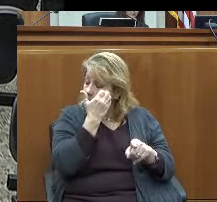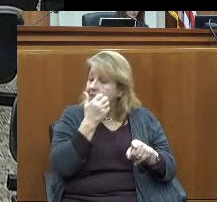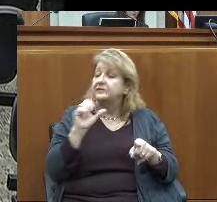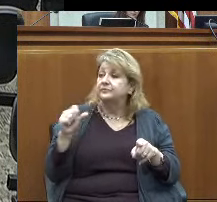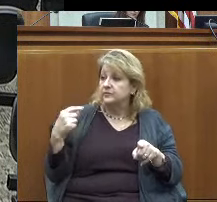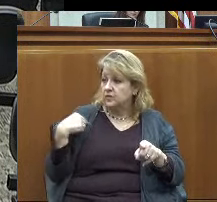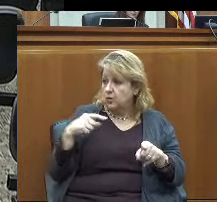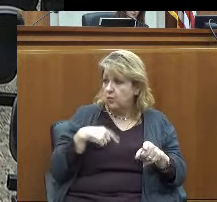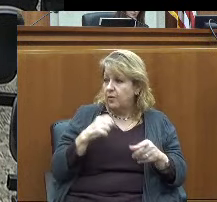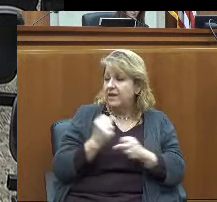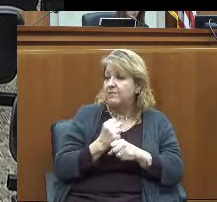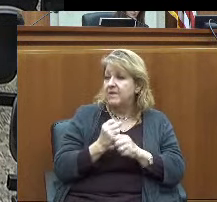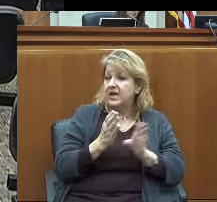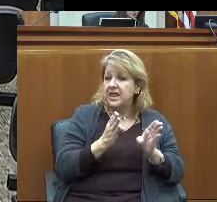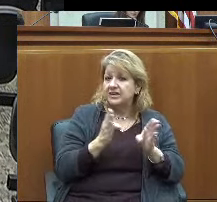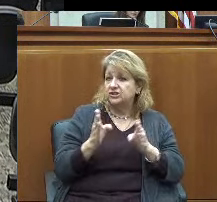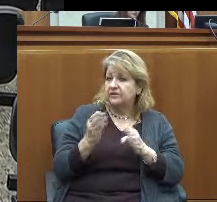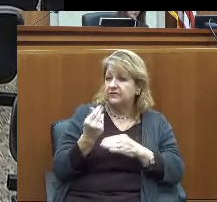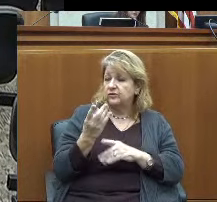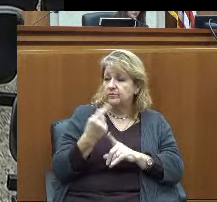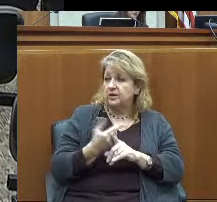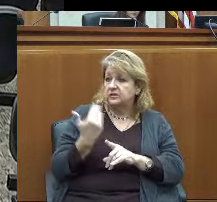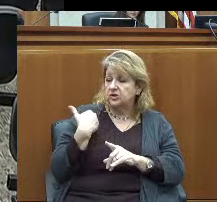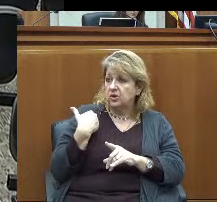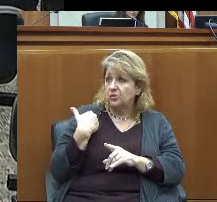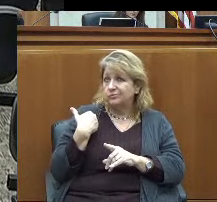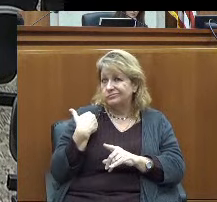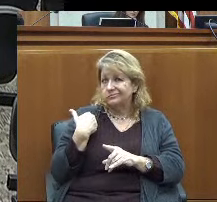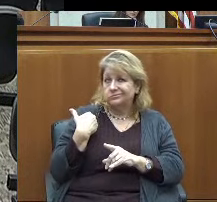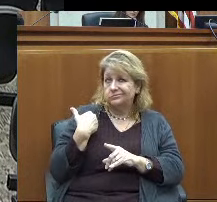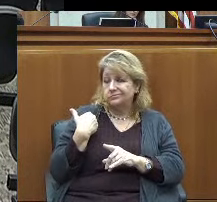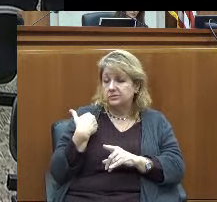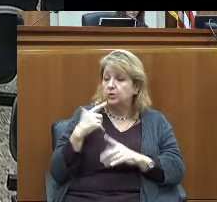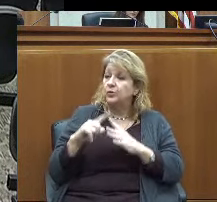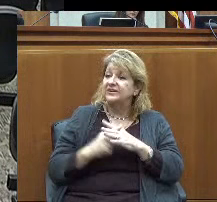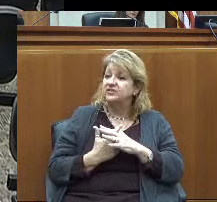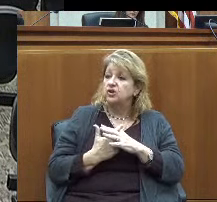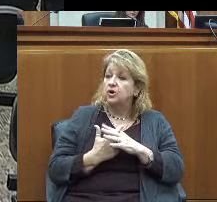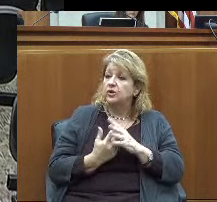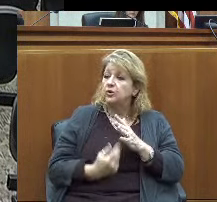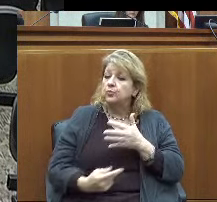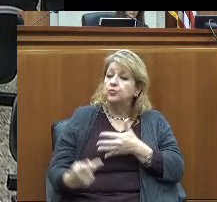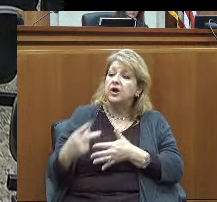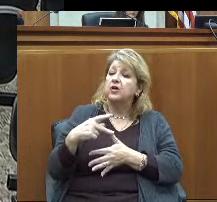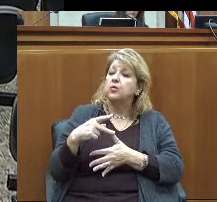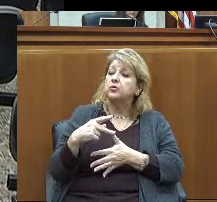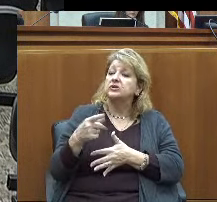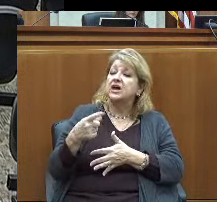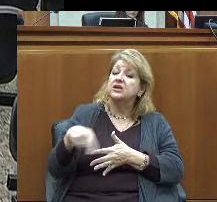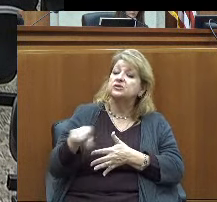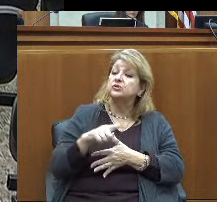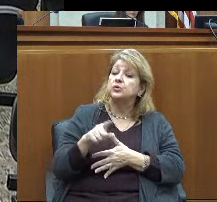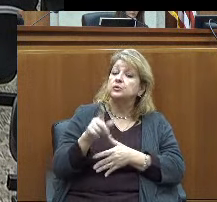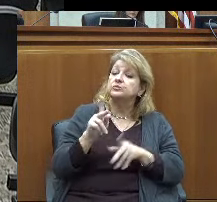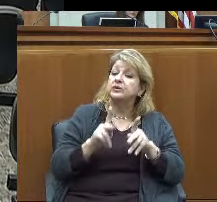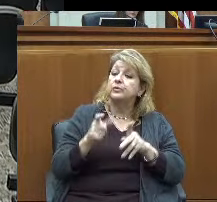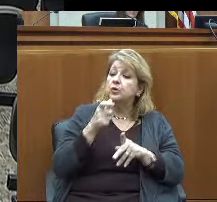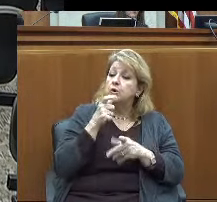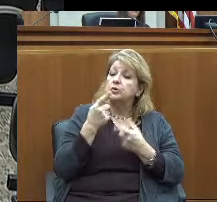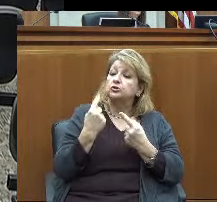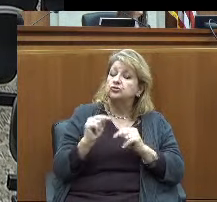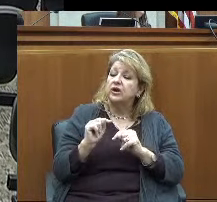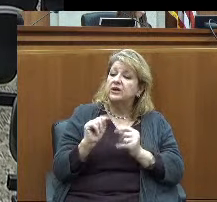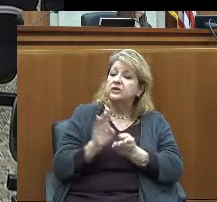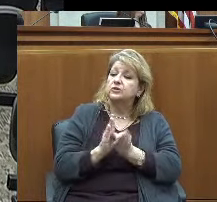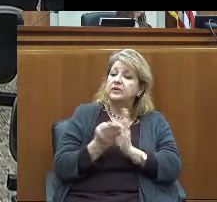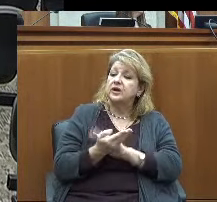we made a shift a couple of months ago, give or take, and started to prioritize those individuals who were trying to